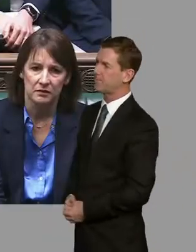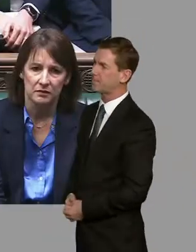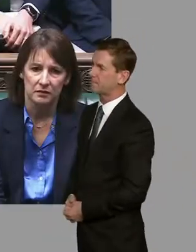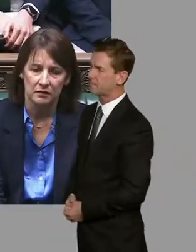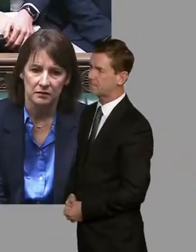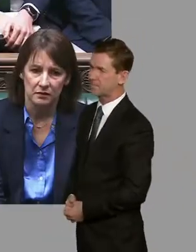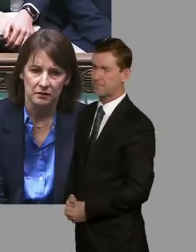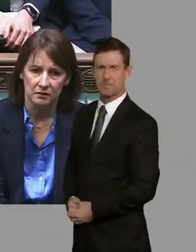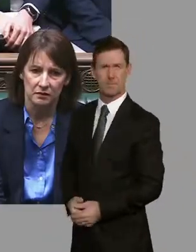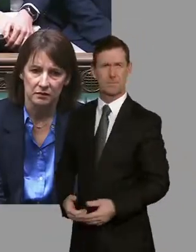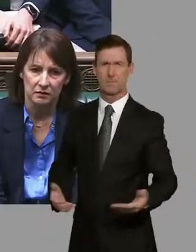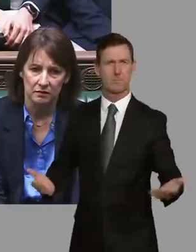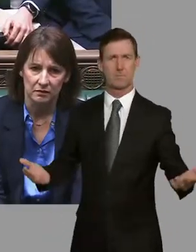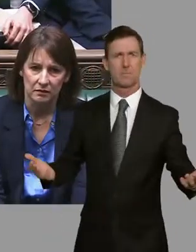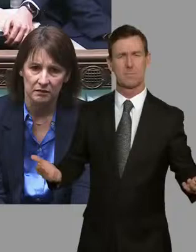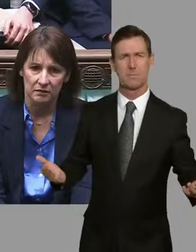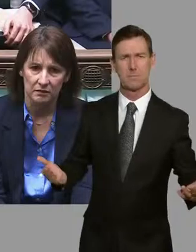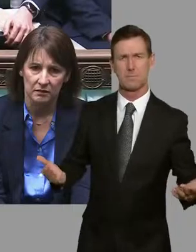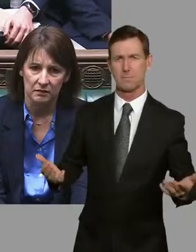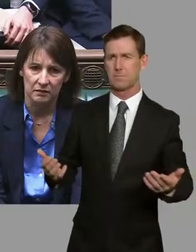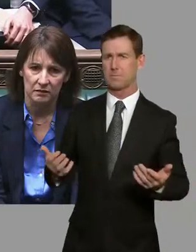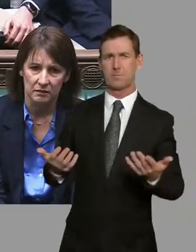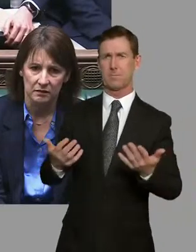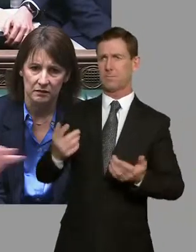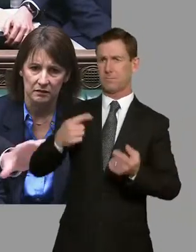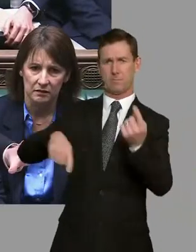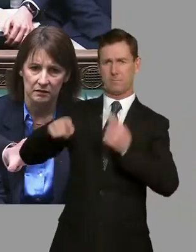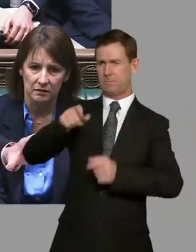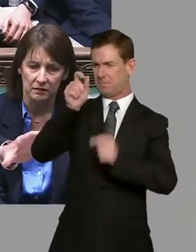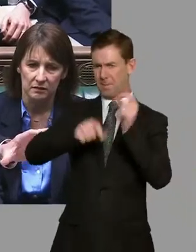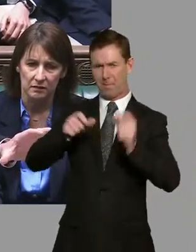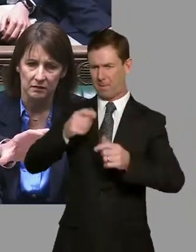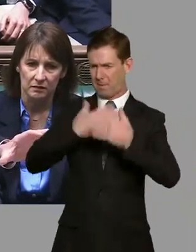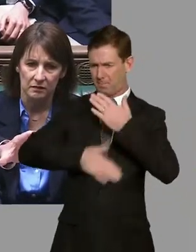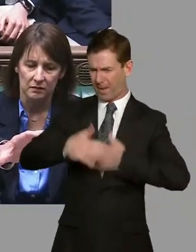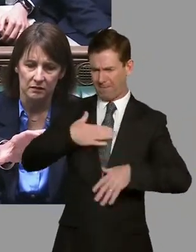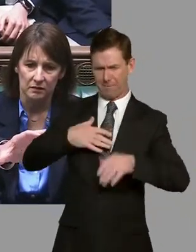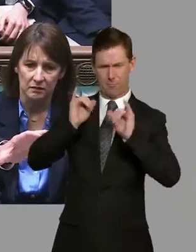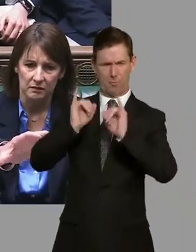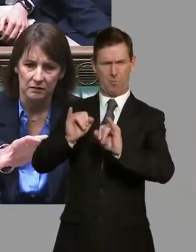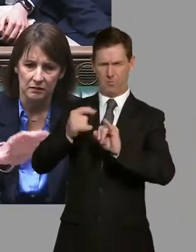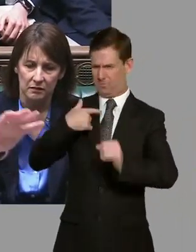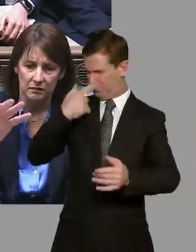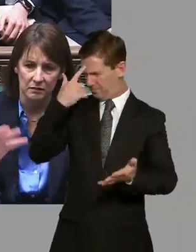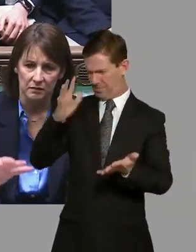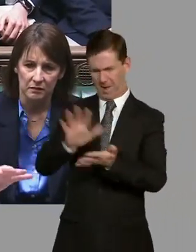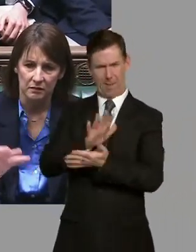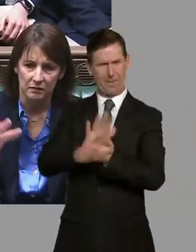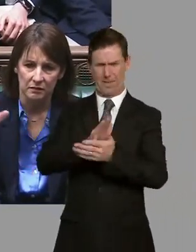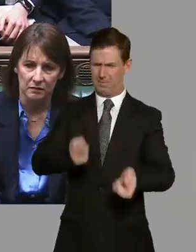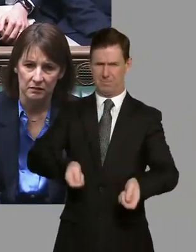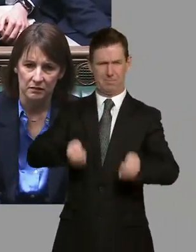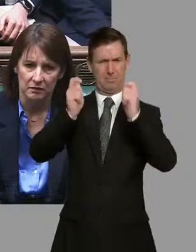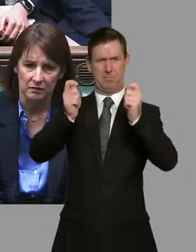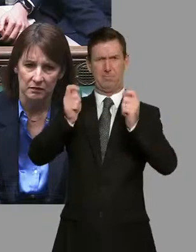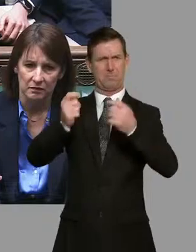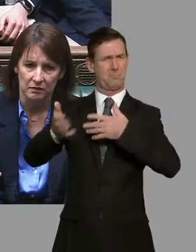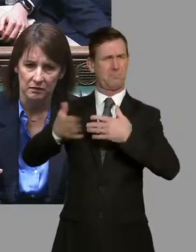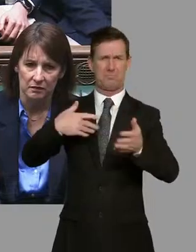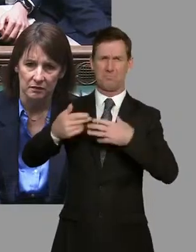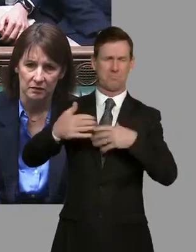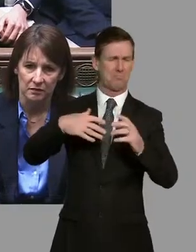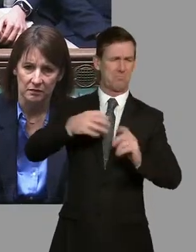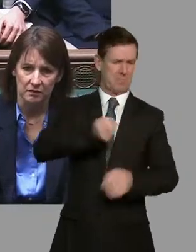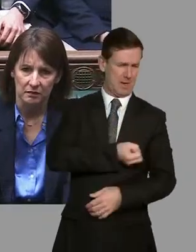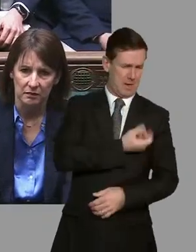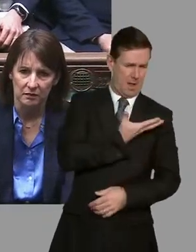these cases. I've done it many, many times before, and it doesn't matter to me which political party they're in. I'll call them out and I will condemn them.